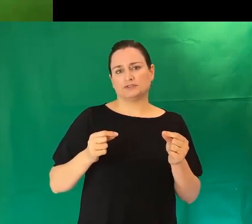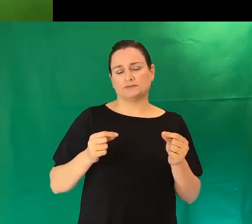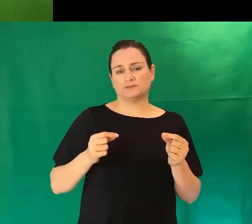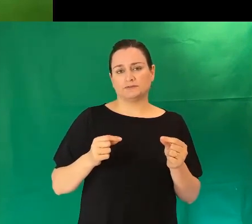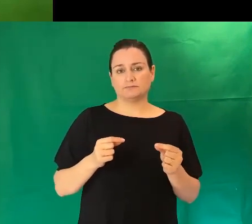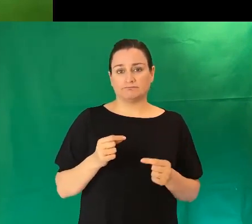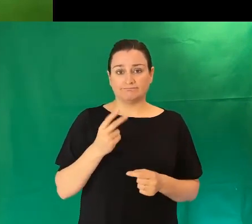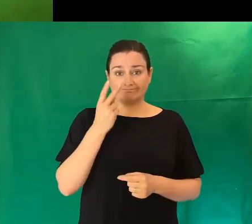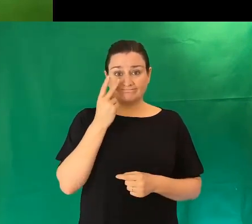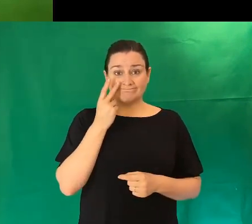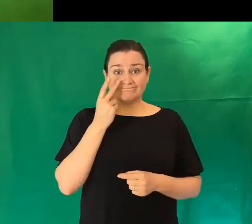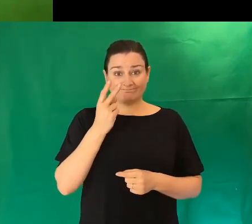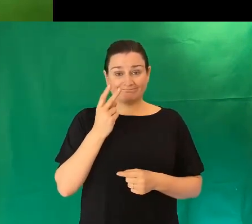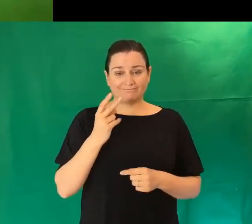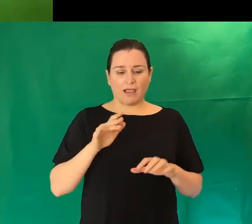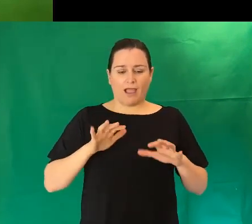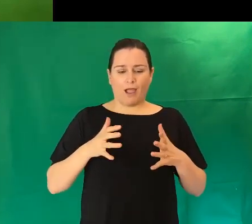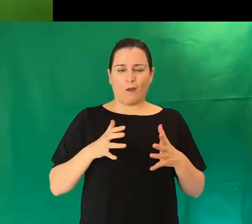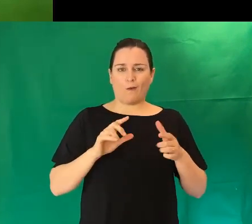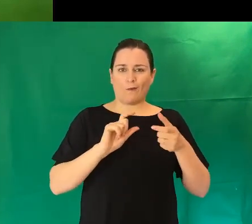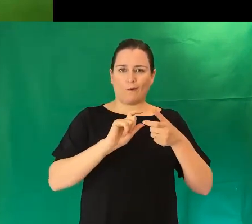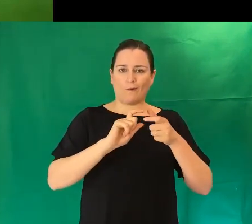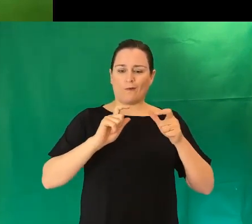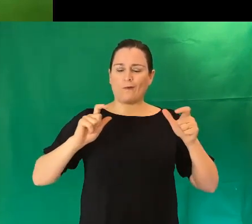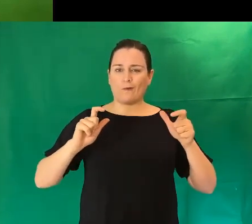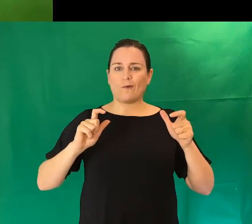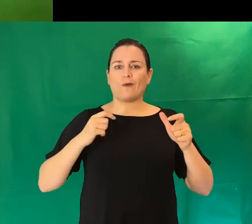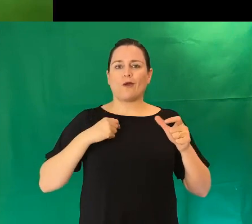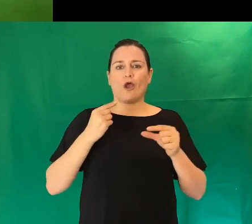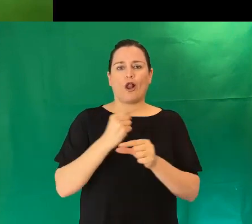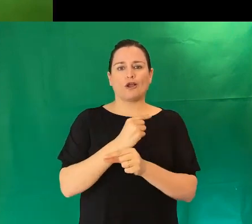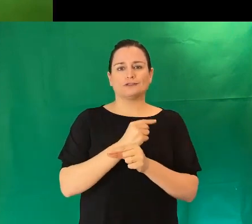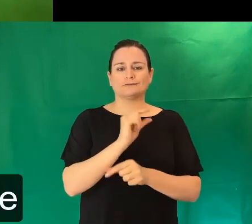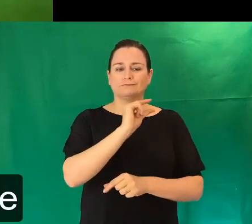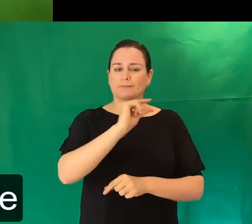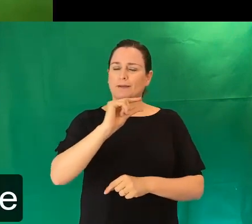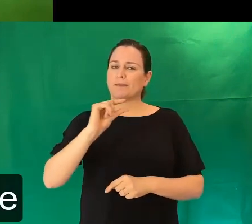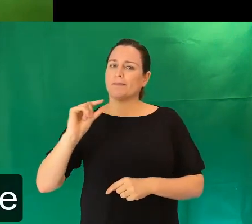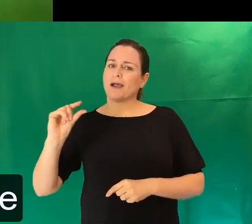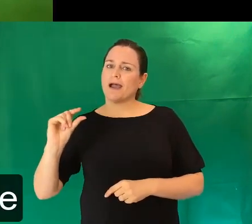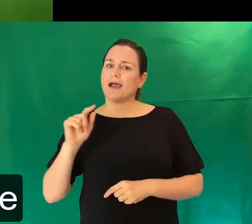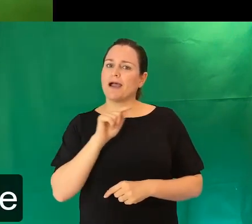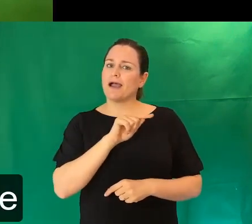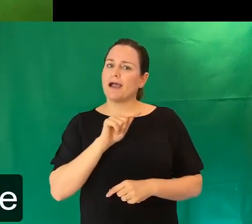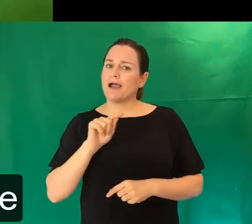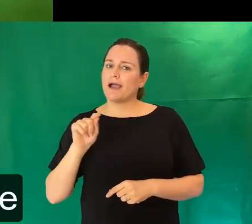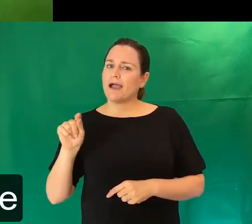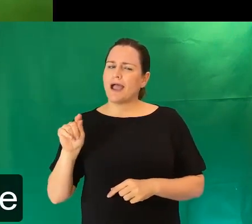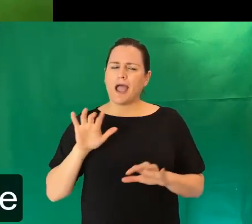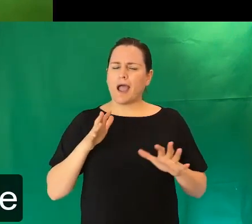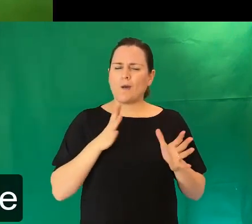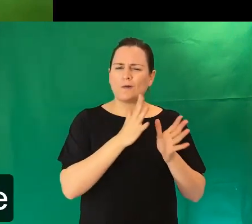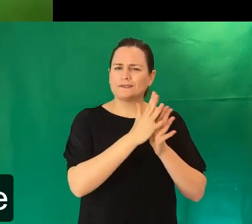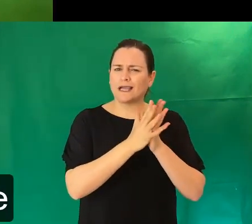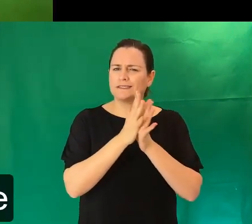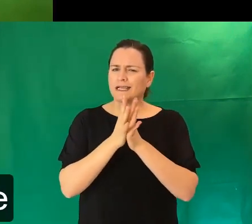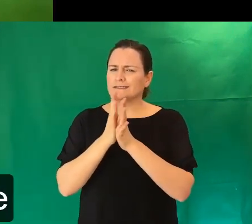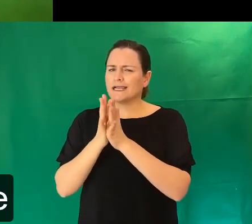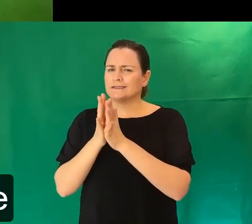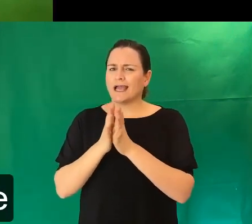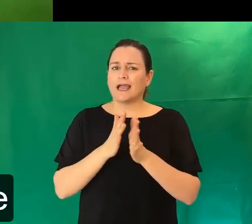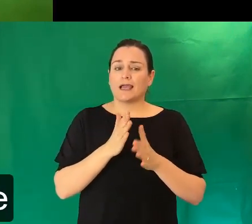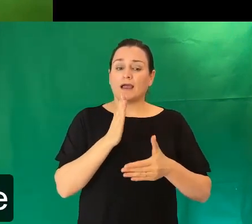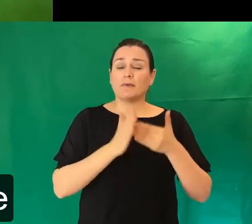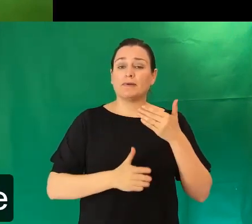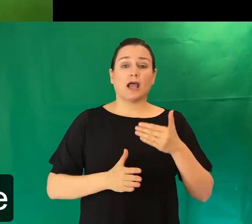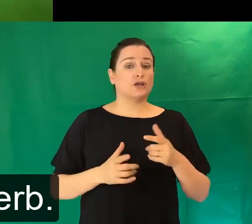look at the transcription, you can see how the signer first signs work, and then the verb and the